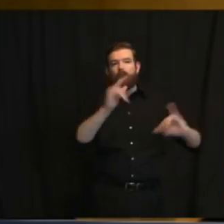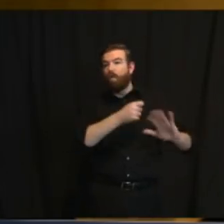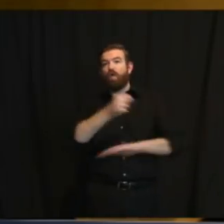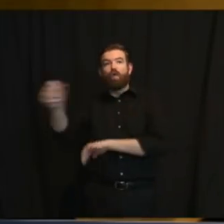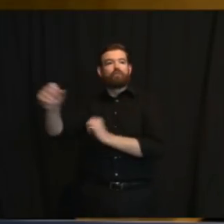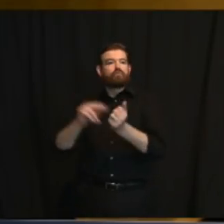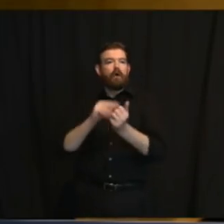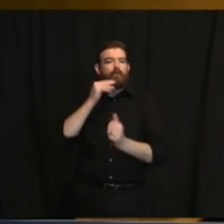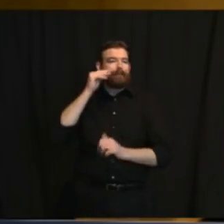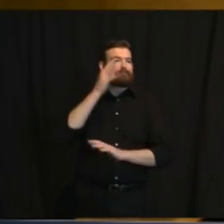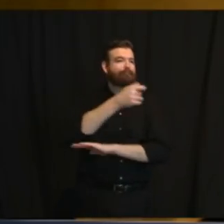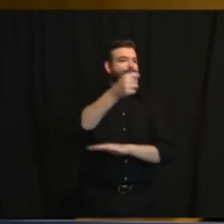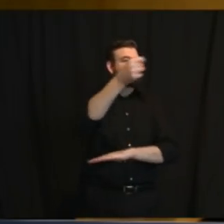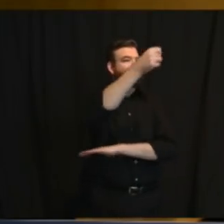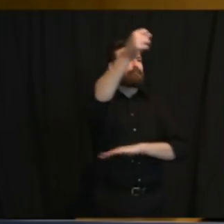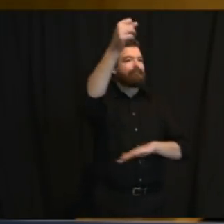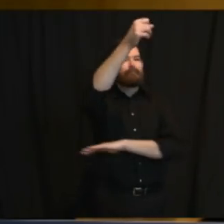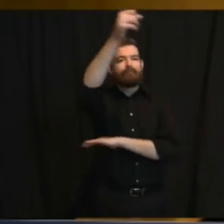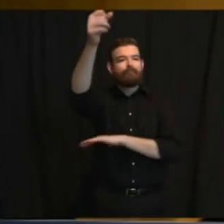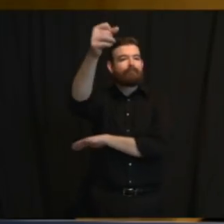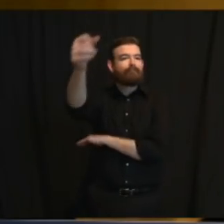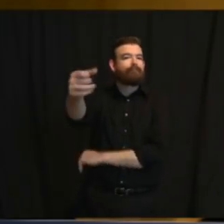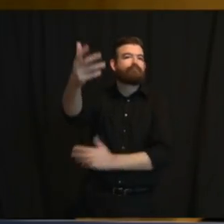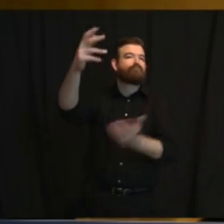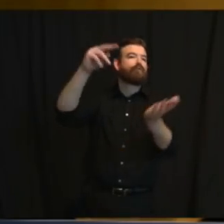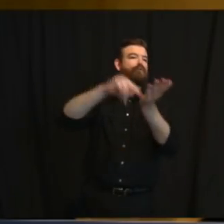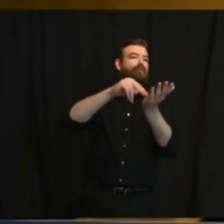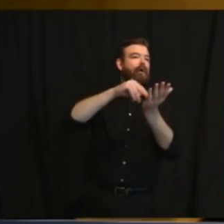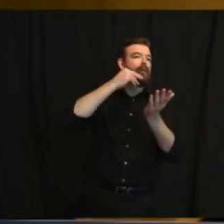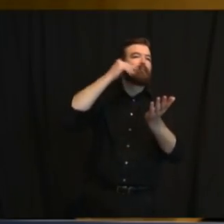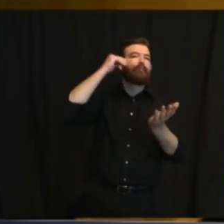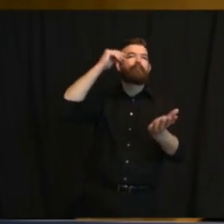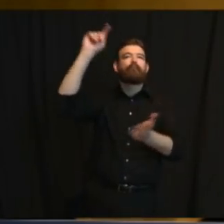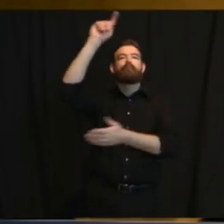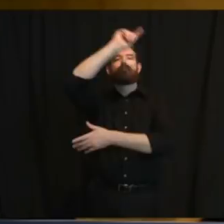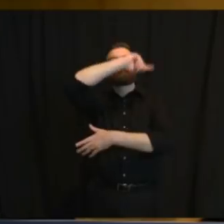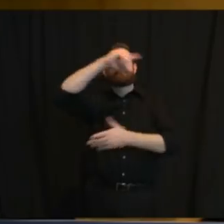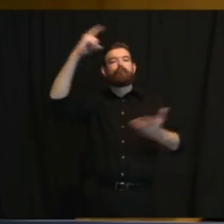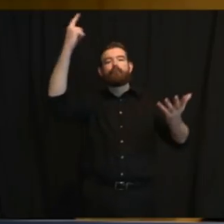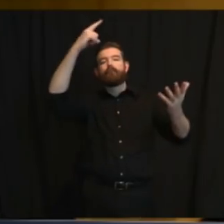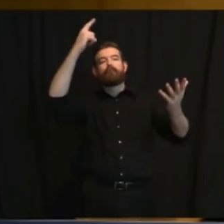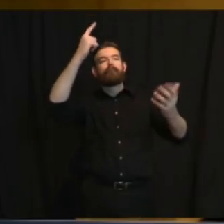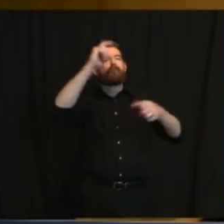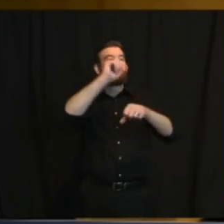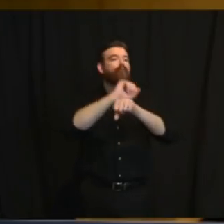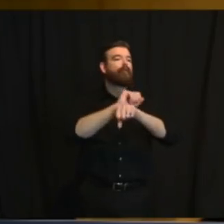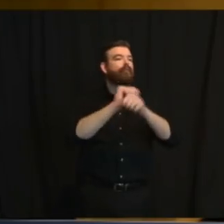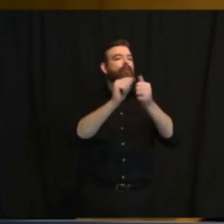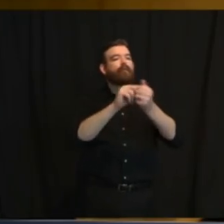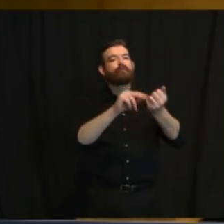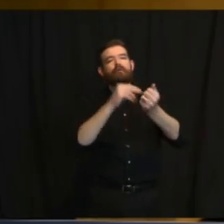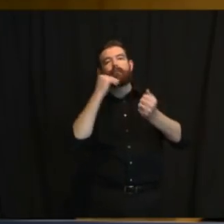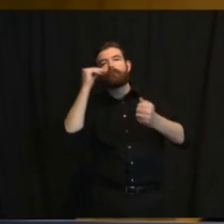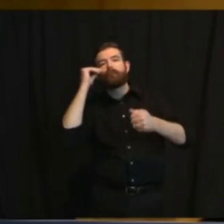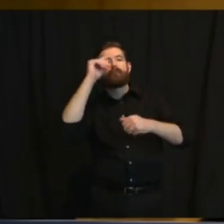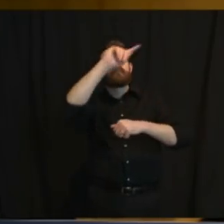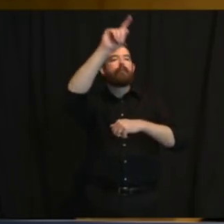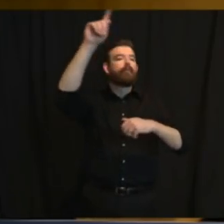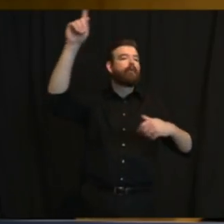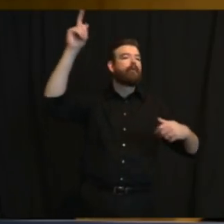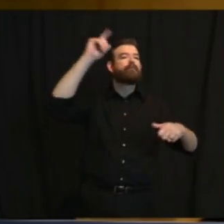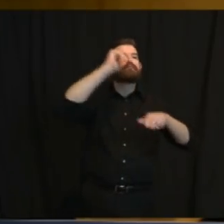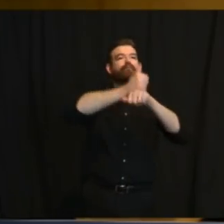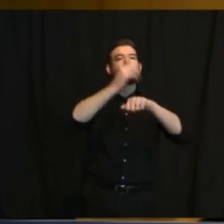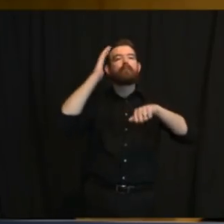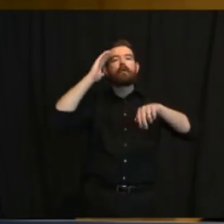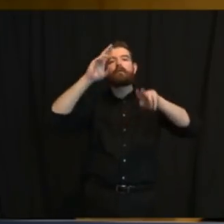of the nursing homes that we had worked with to provide beds for